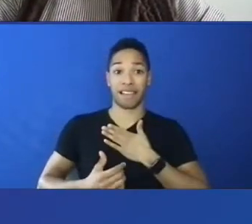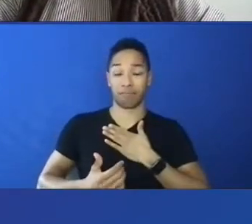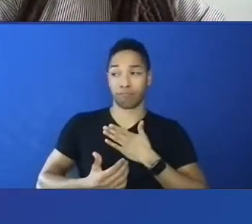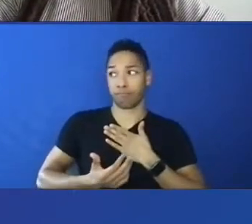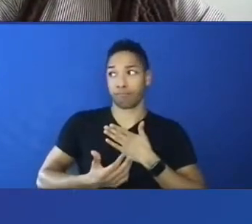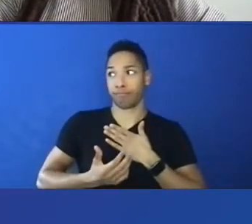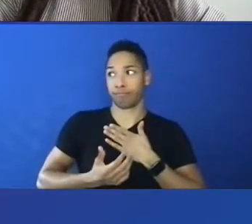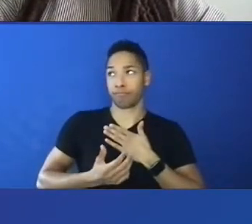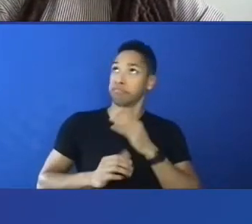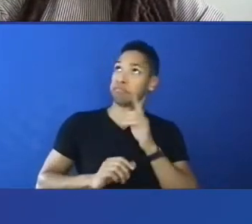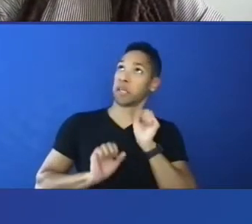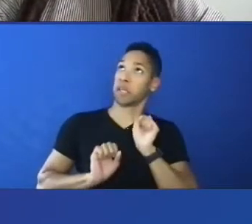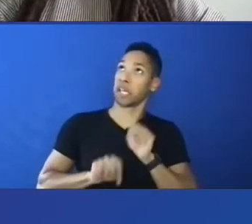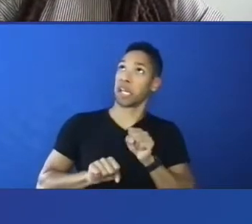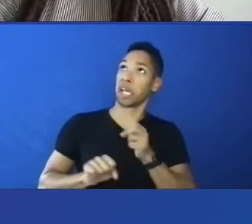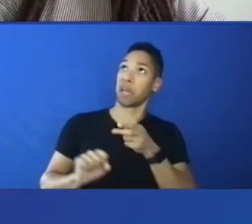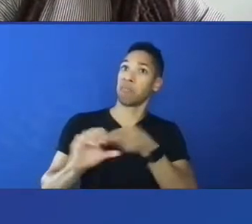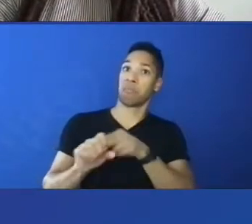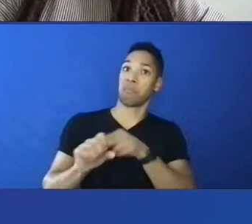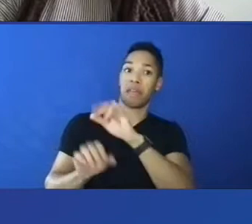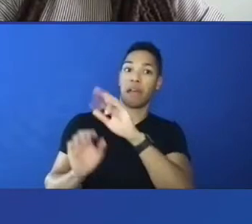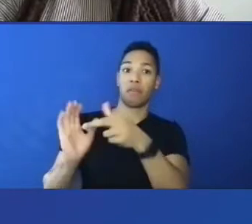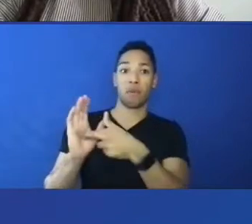or thought like, oh, that's what I want to do.